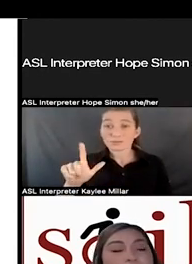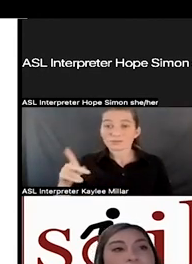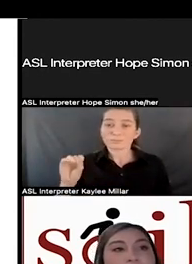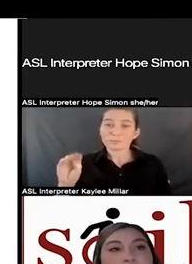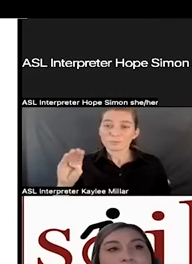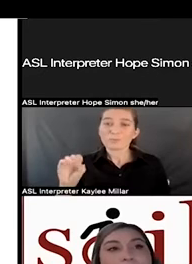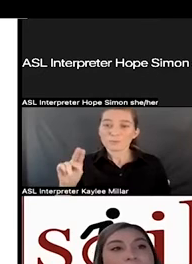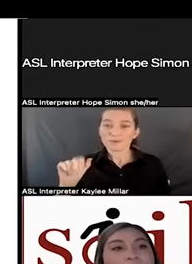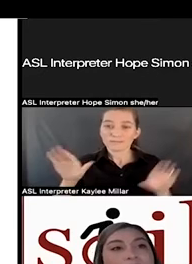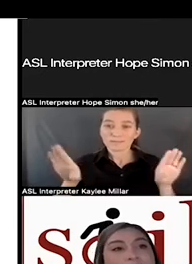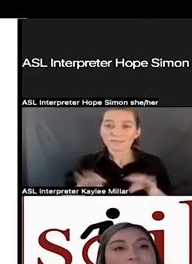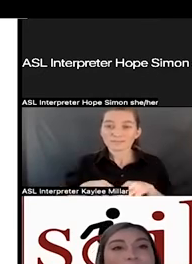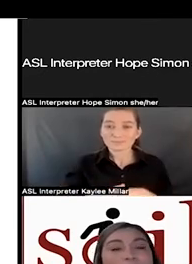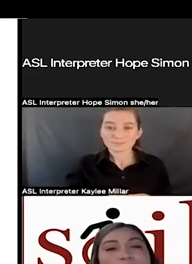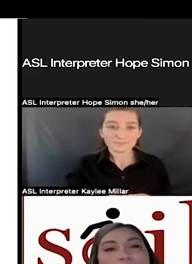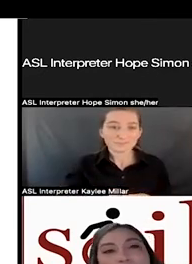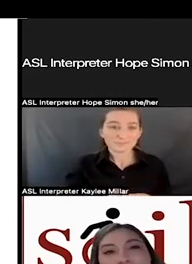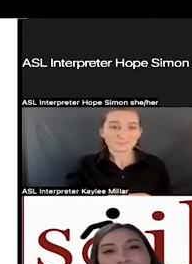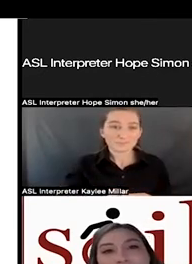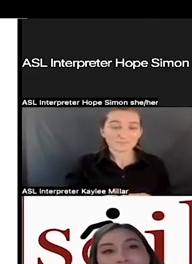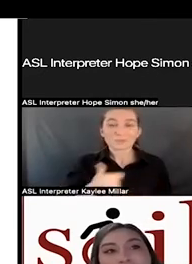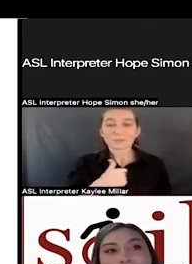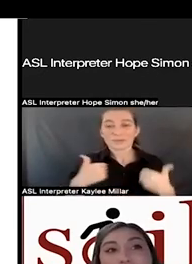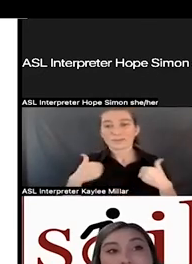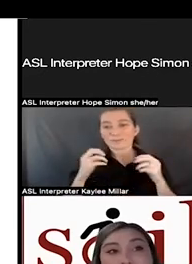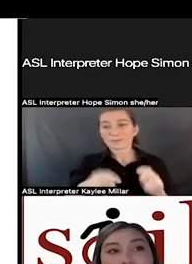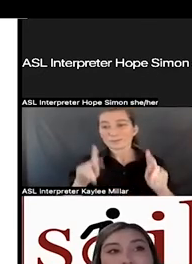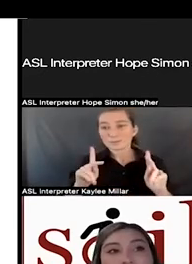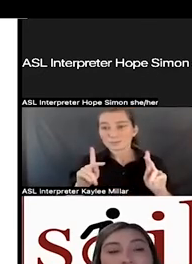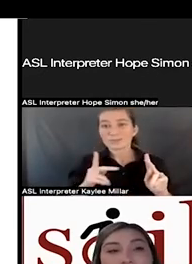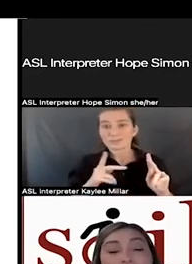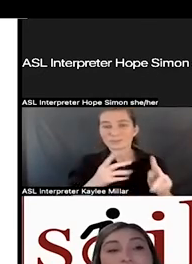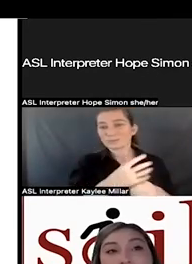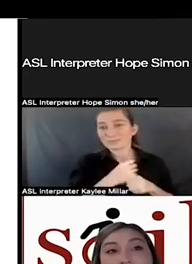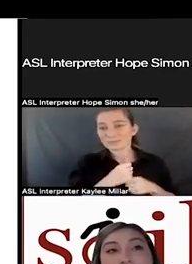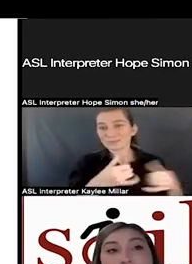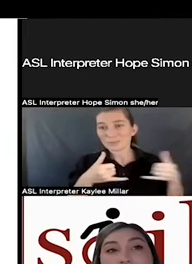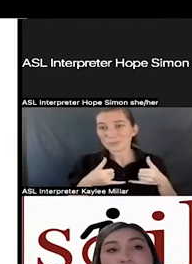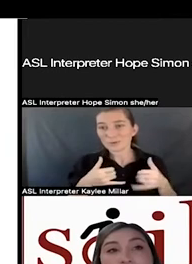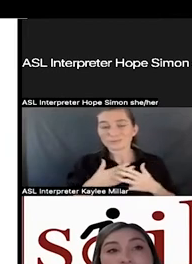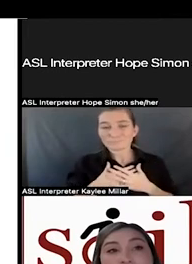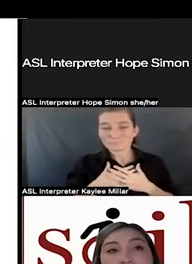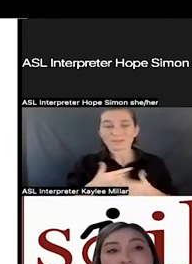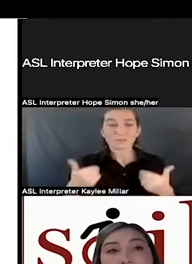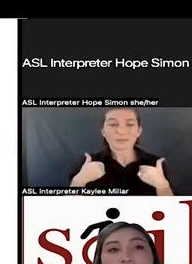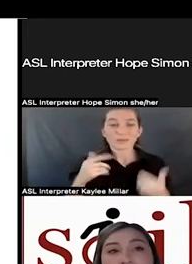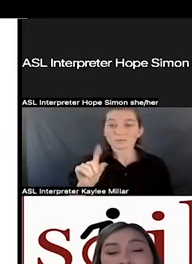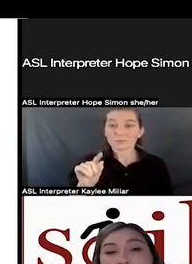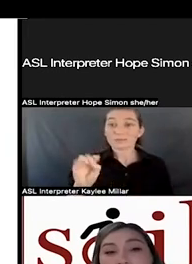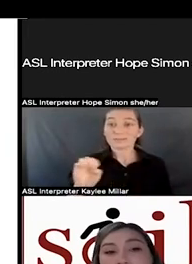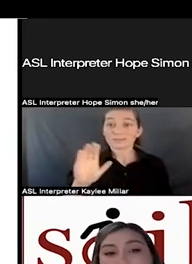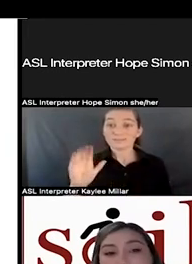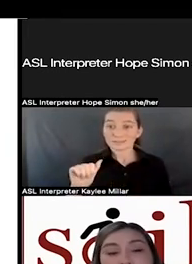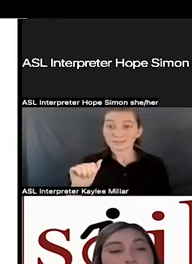We have been given the opportunity to receive this mini award, and we received 20 ECA home